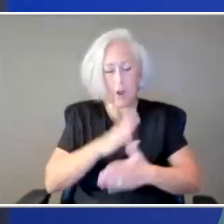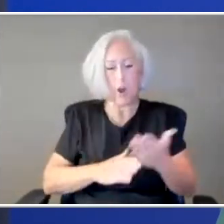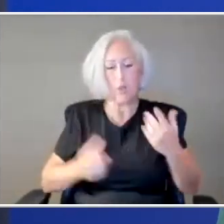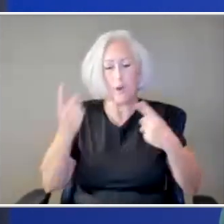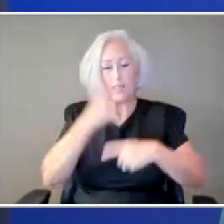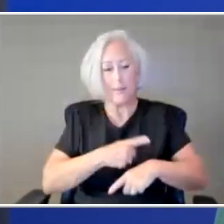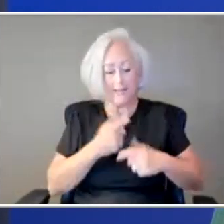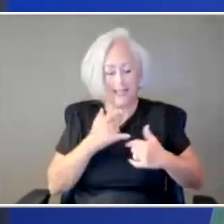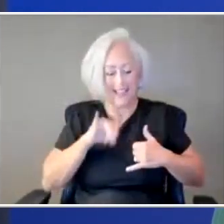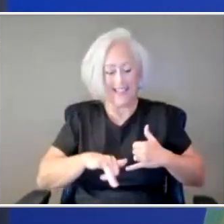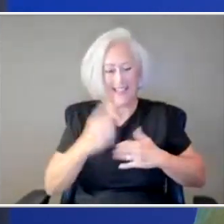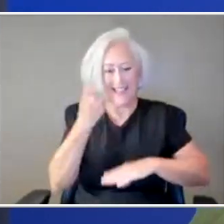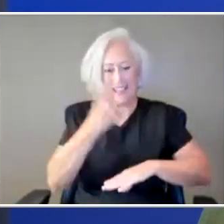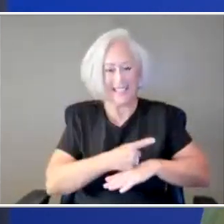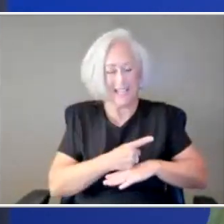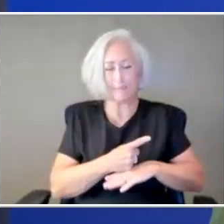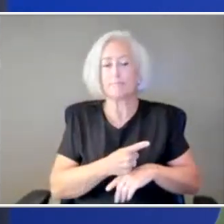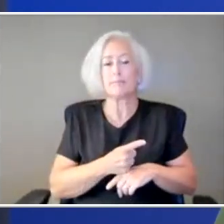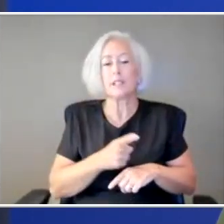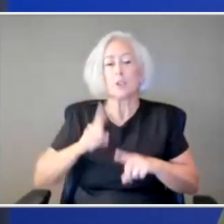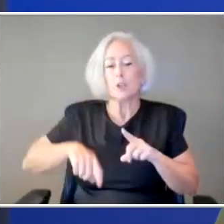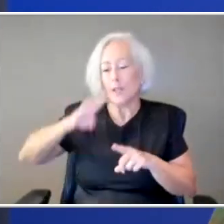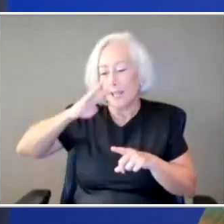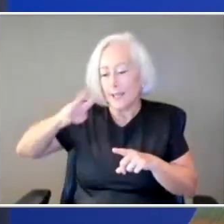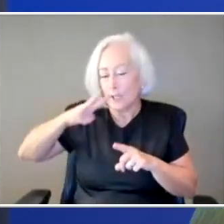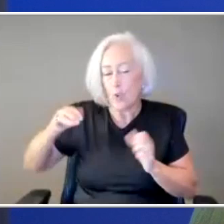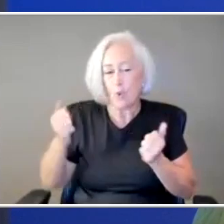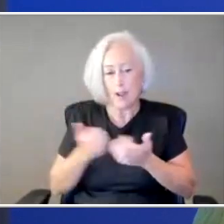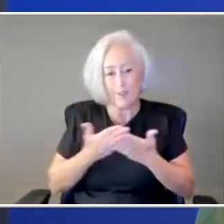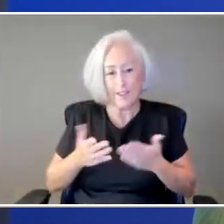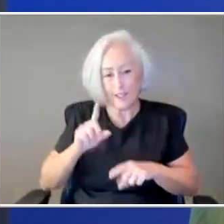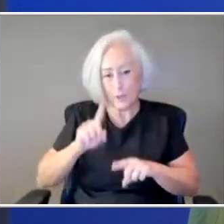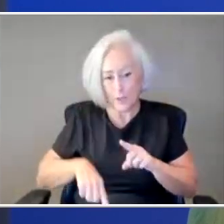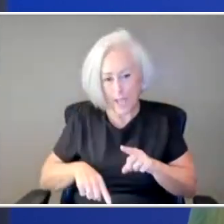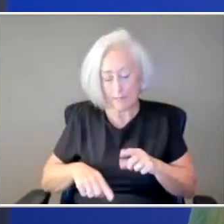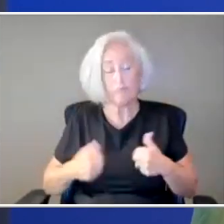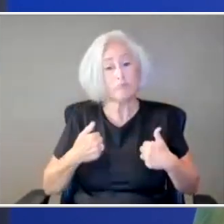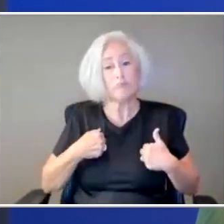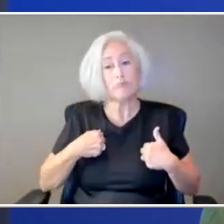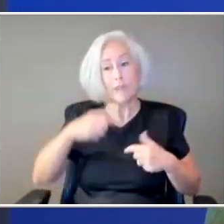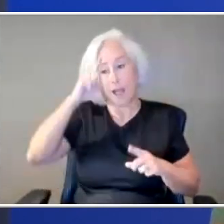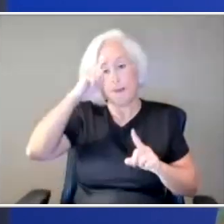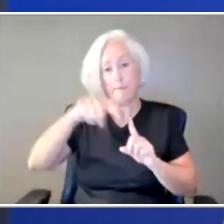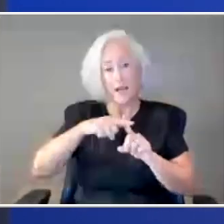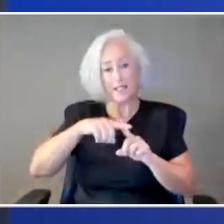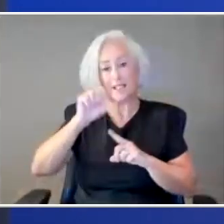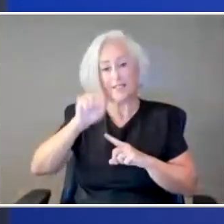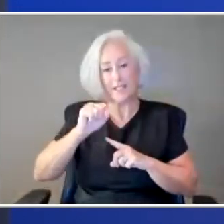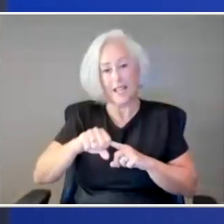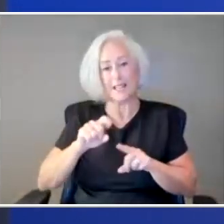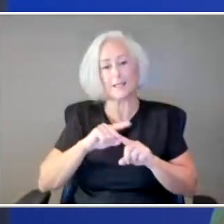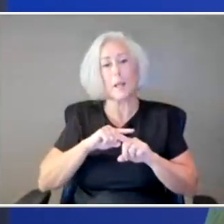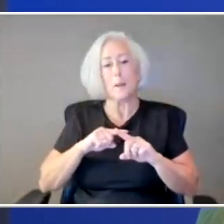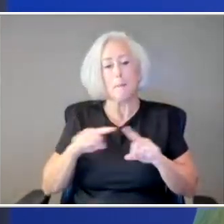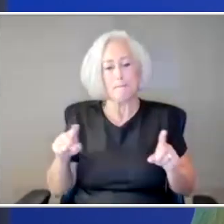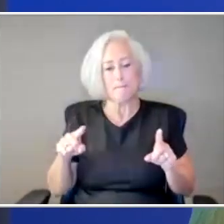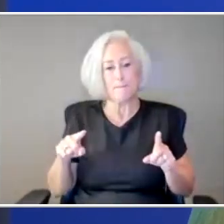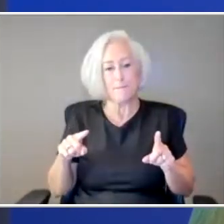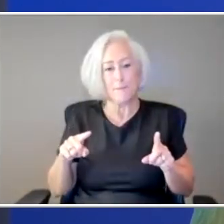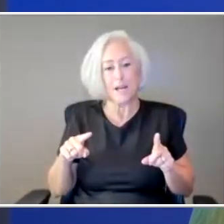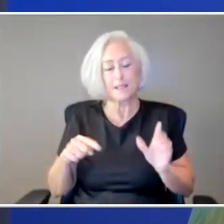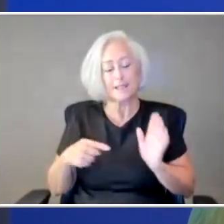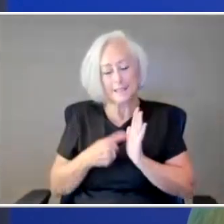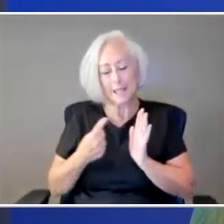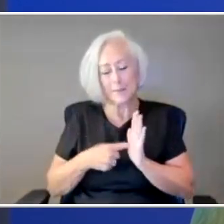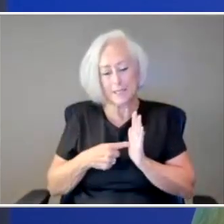can't ignore all the things, and I may be really positive, but that's what I lead with. But you can't help but have some things creep